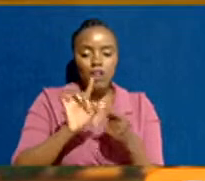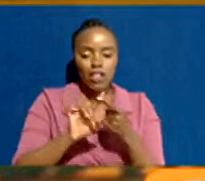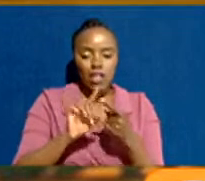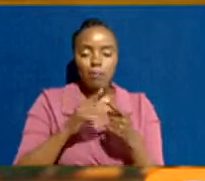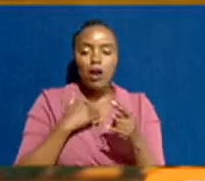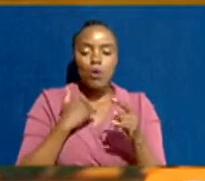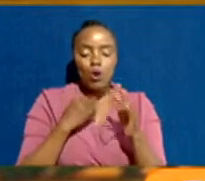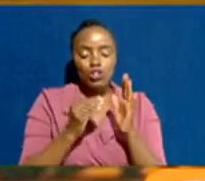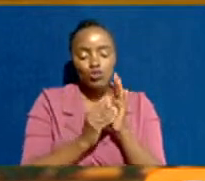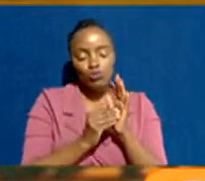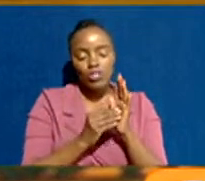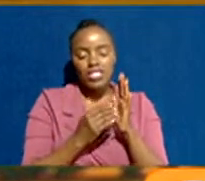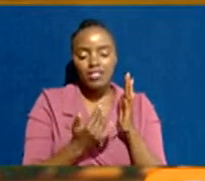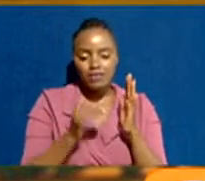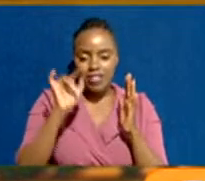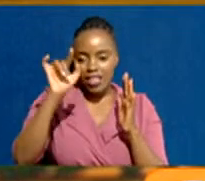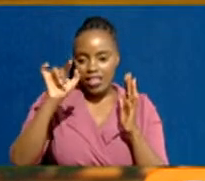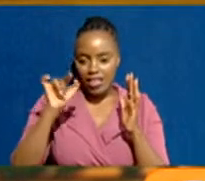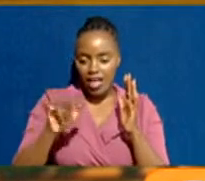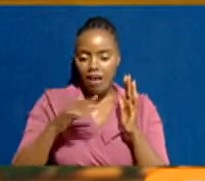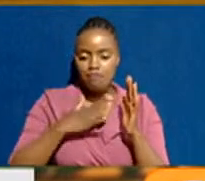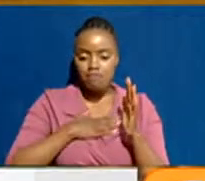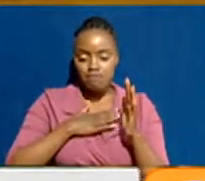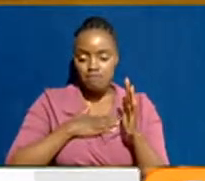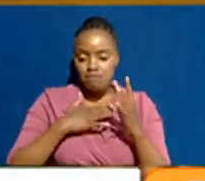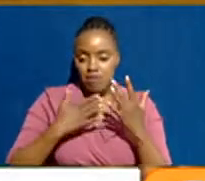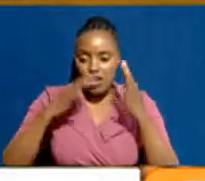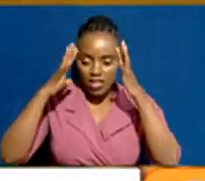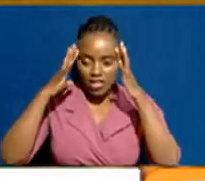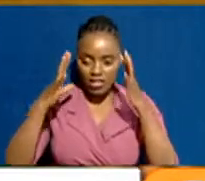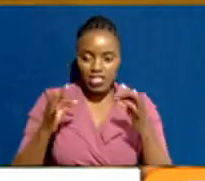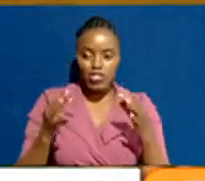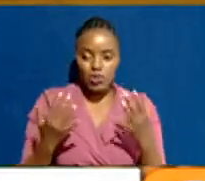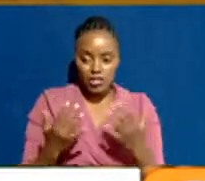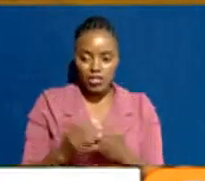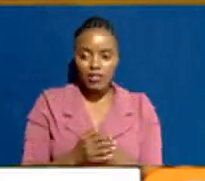put a disclaimer on my stand, Trevor.